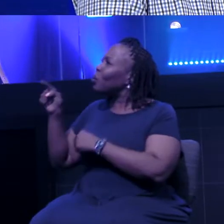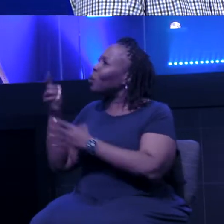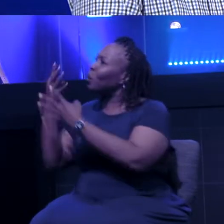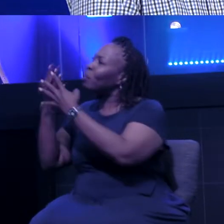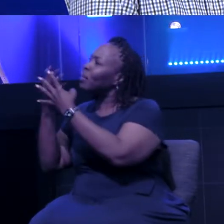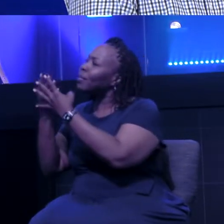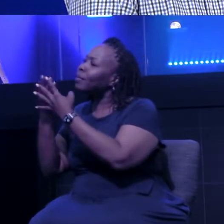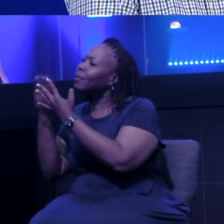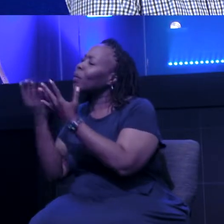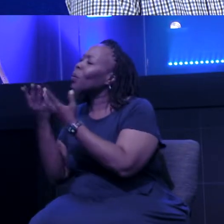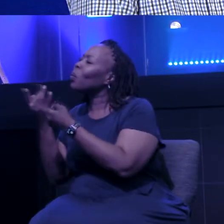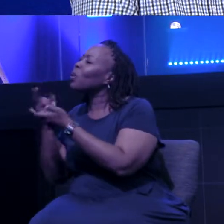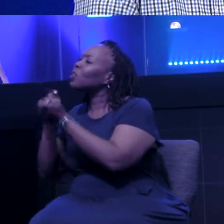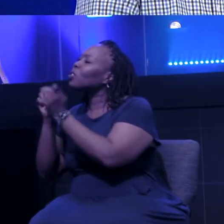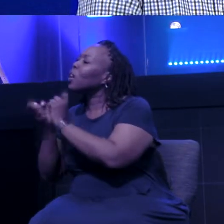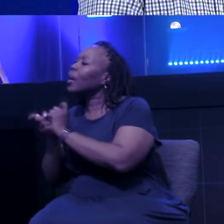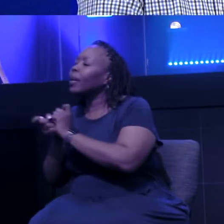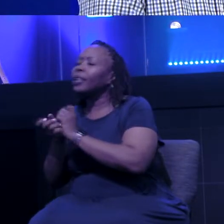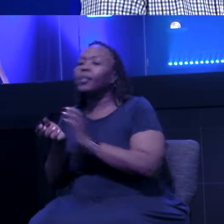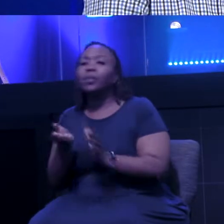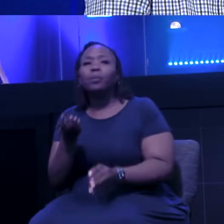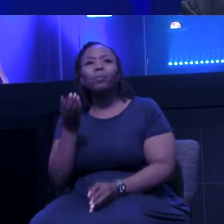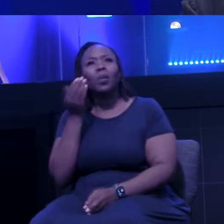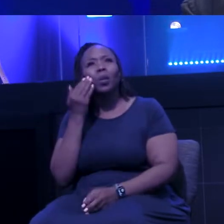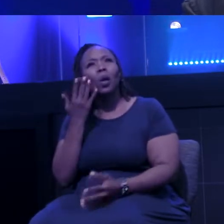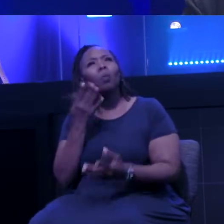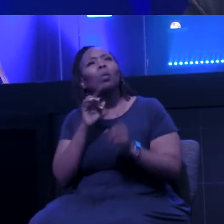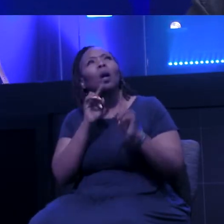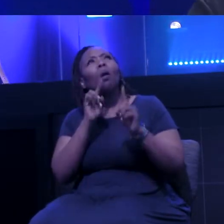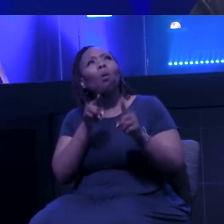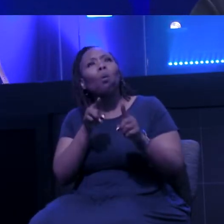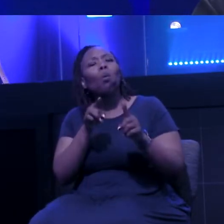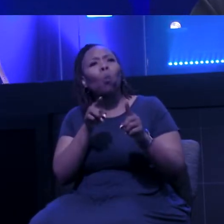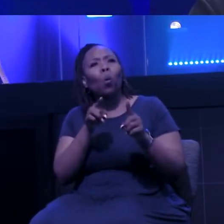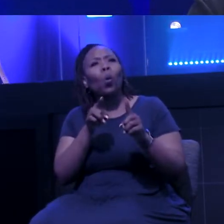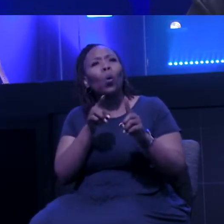you? You know, like when I went to prison,